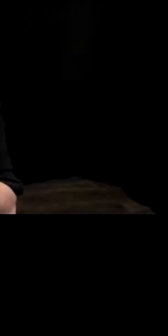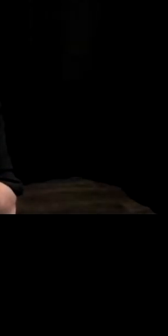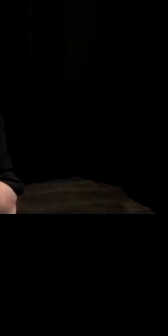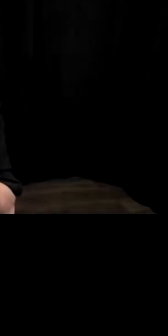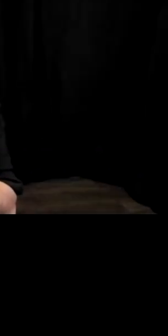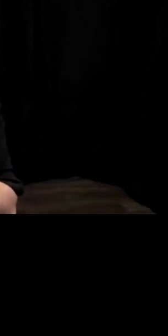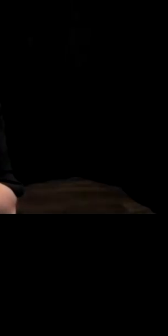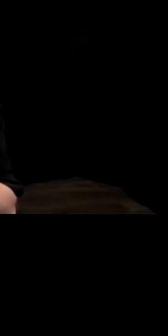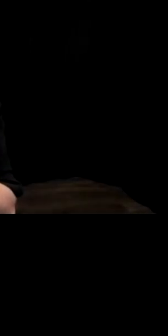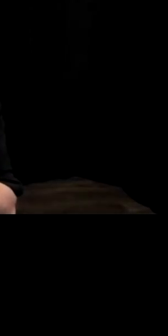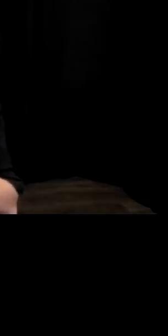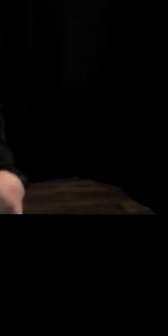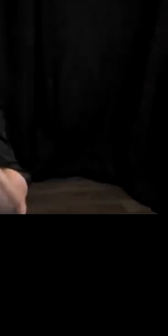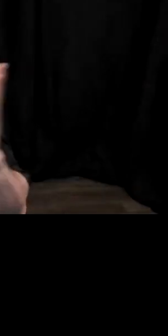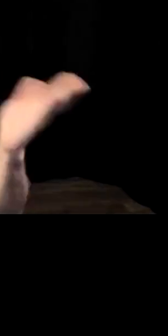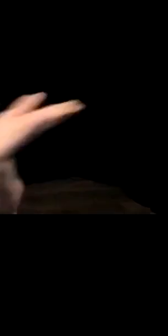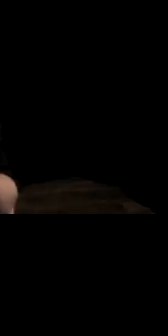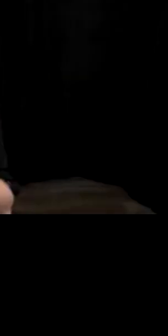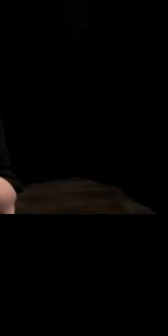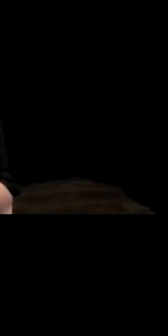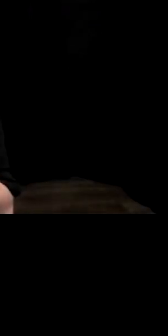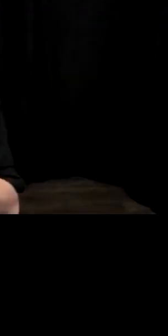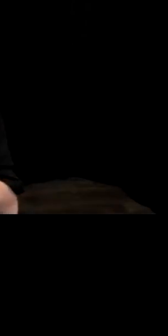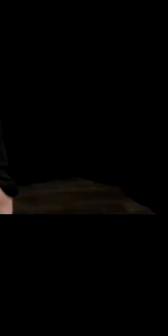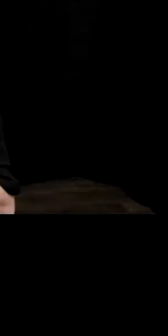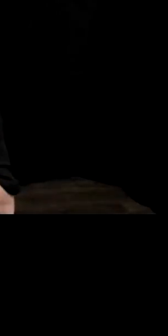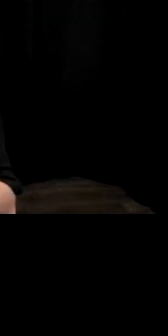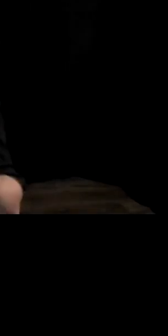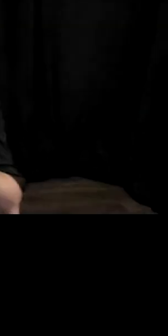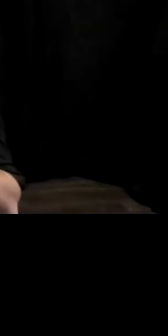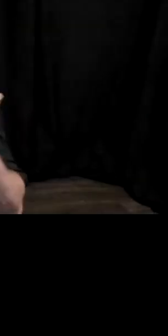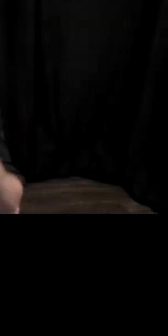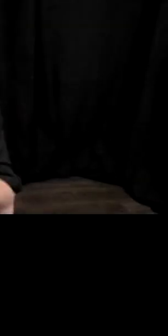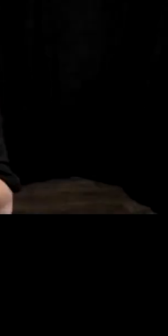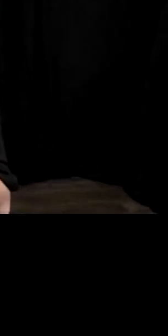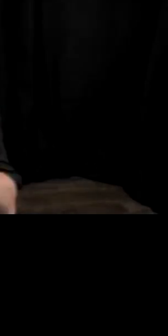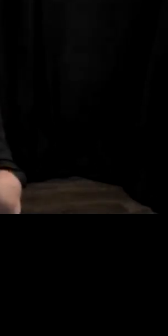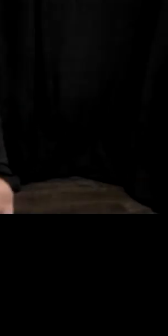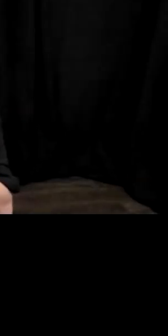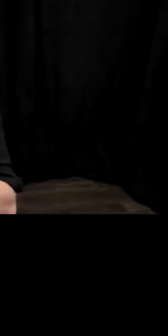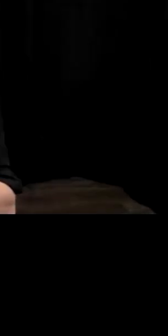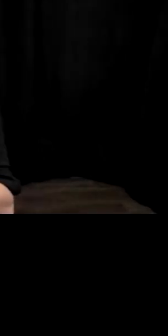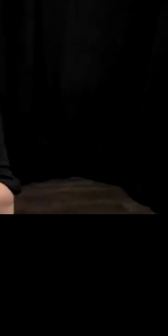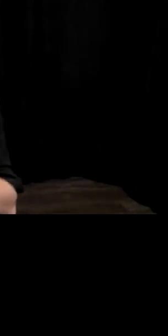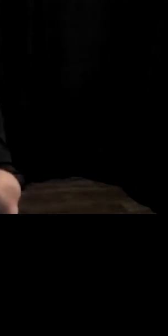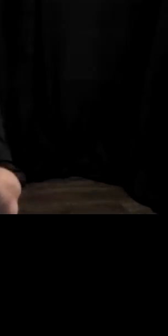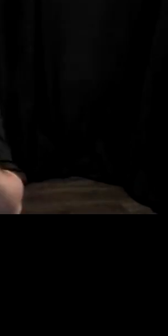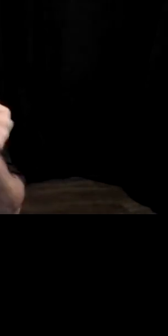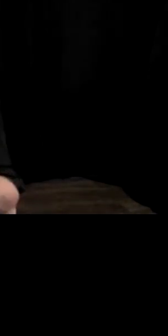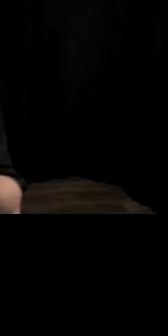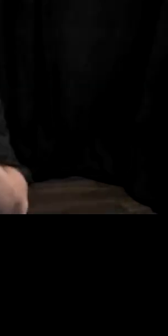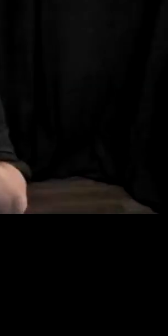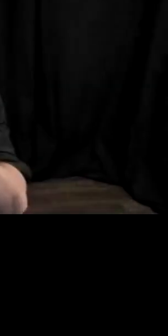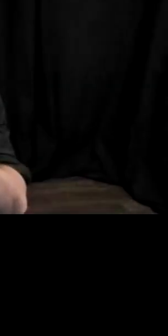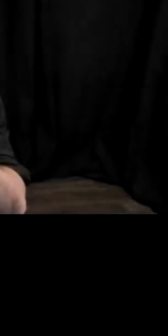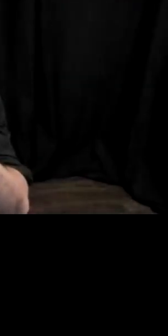And great to be here with you this afternoon. I wanted to provide a few updates to everybody. I'm going to start with the positive, and there